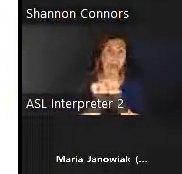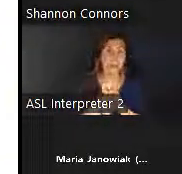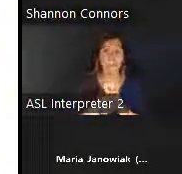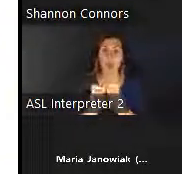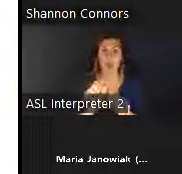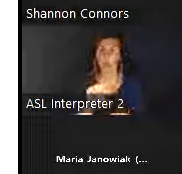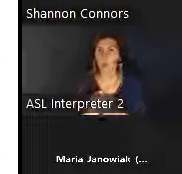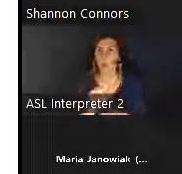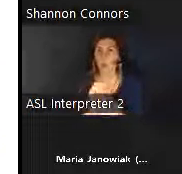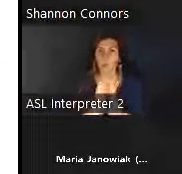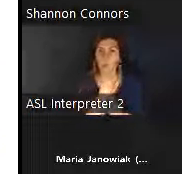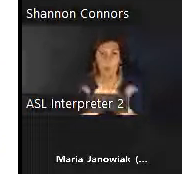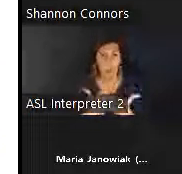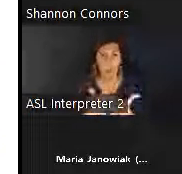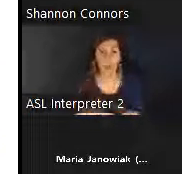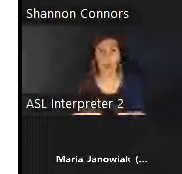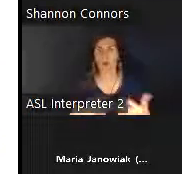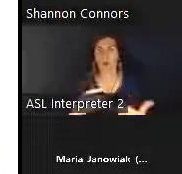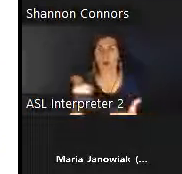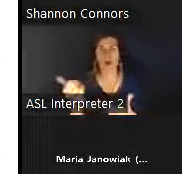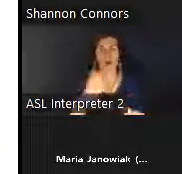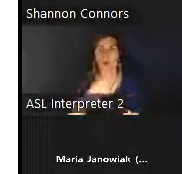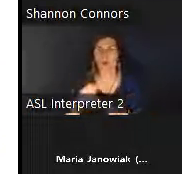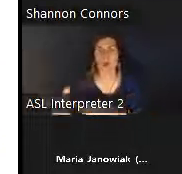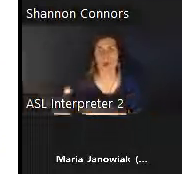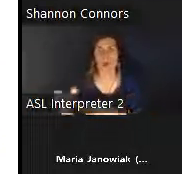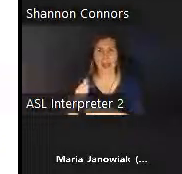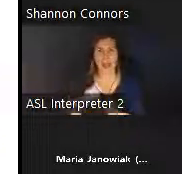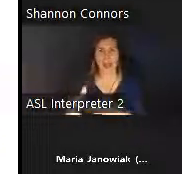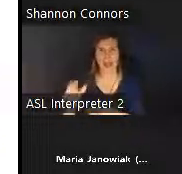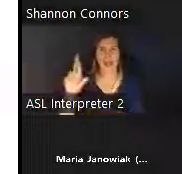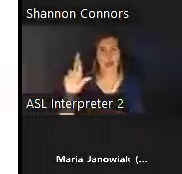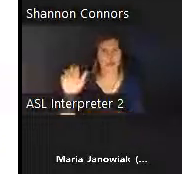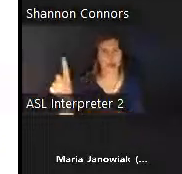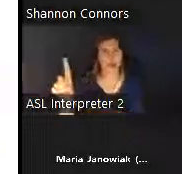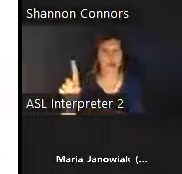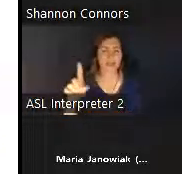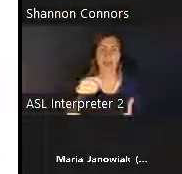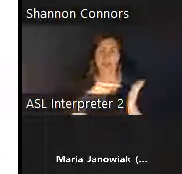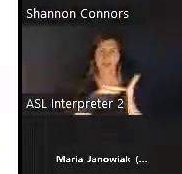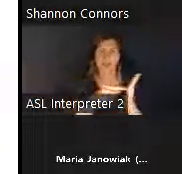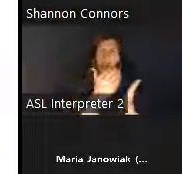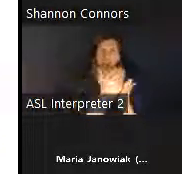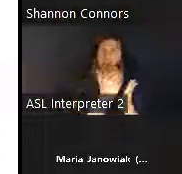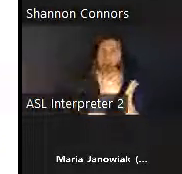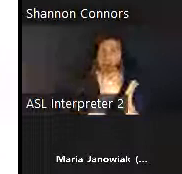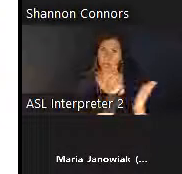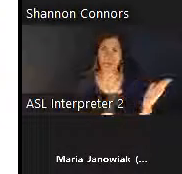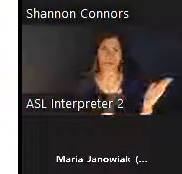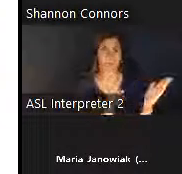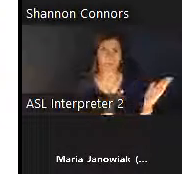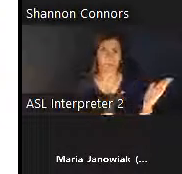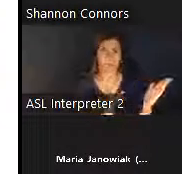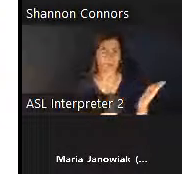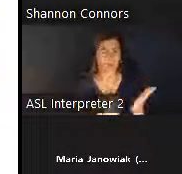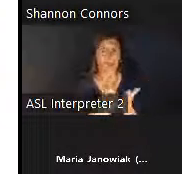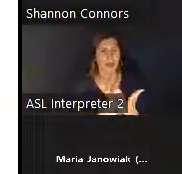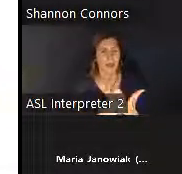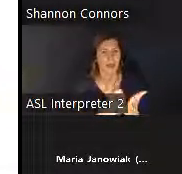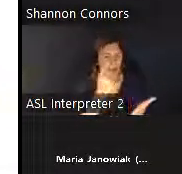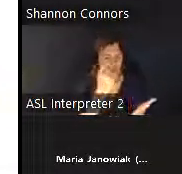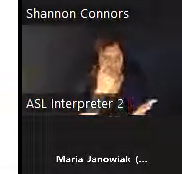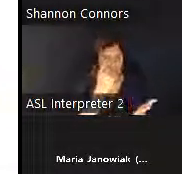another structured planning process like RAD, we think the menu can still be really valuable to, again, flesh out ideas that are